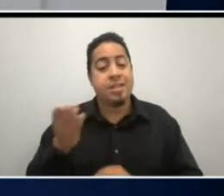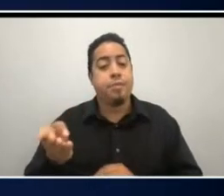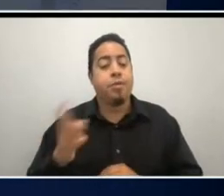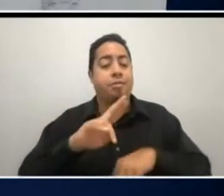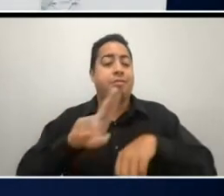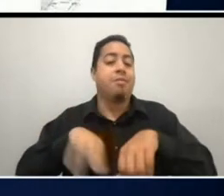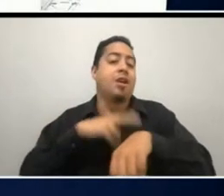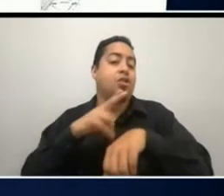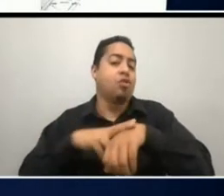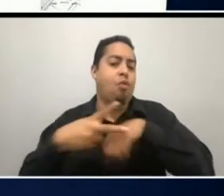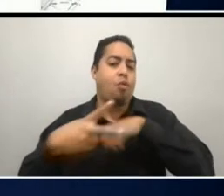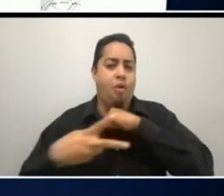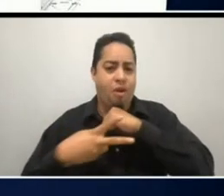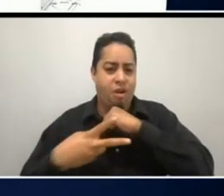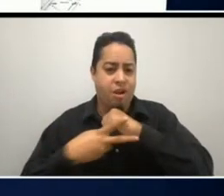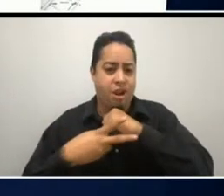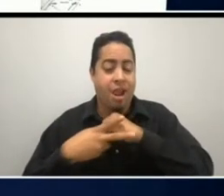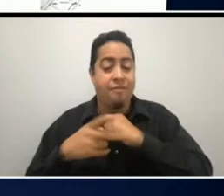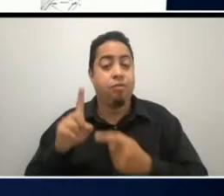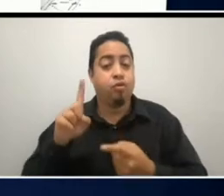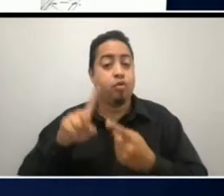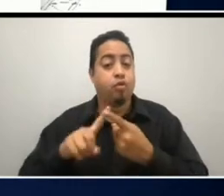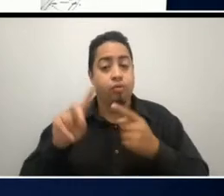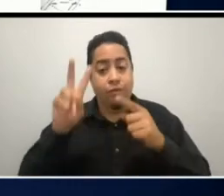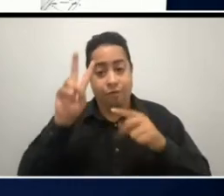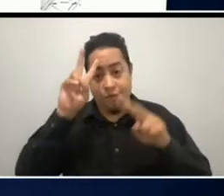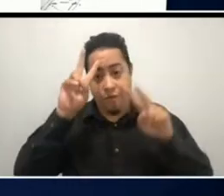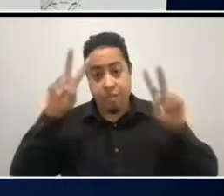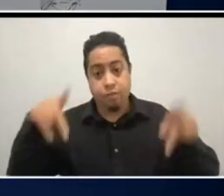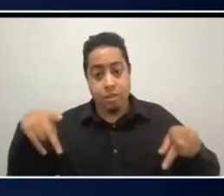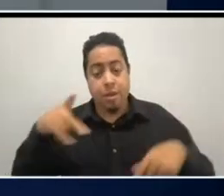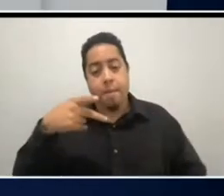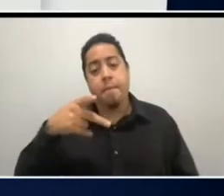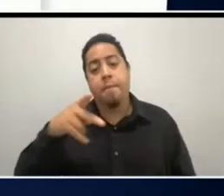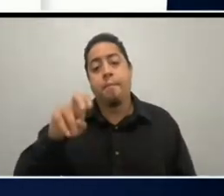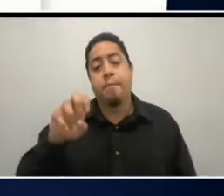his capacity as President of the Senate. Here is what some of the fake elector